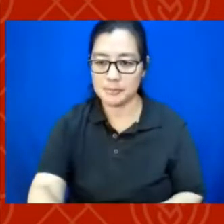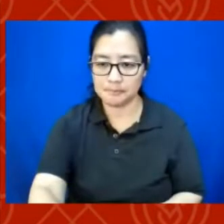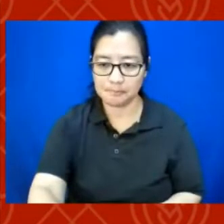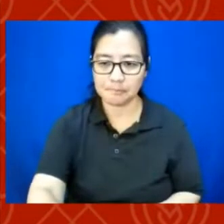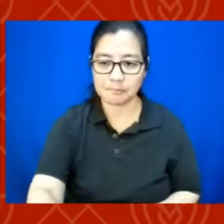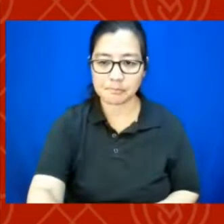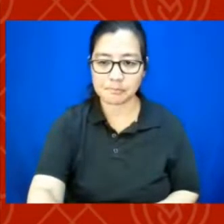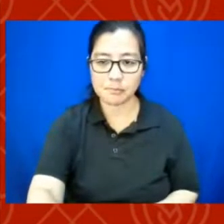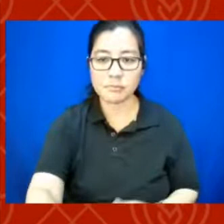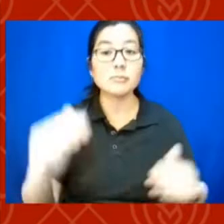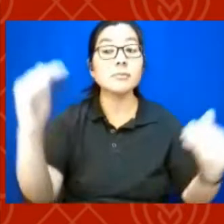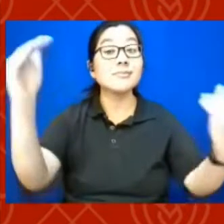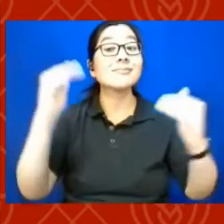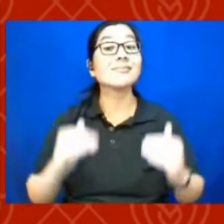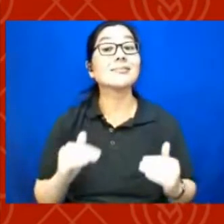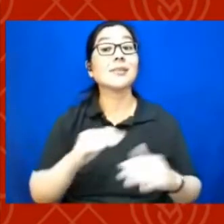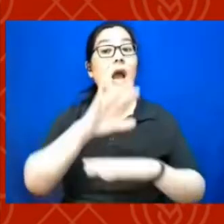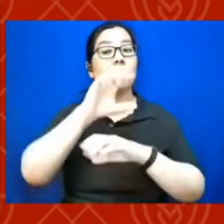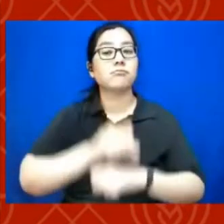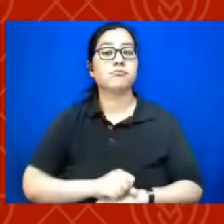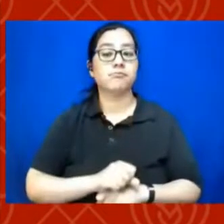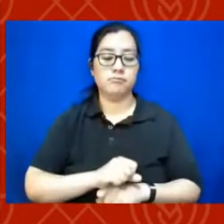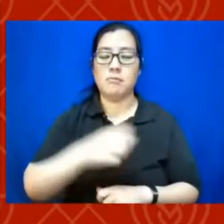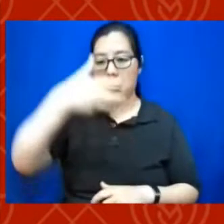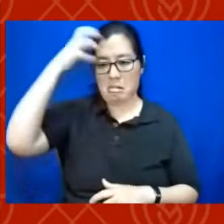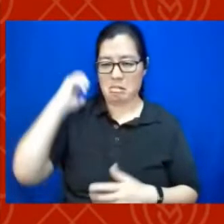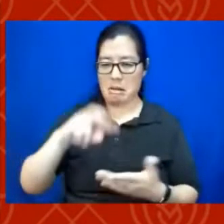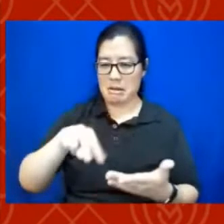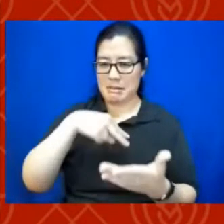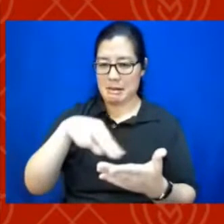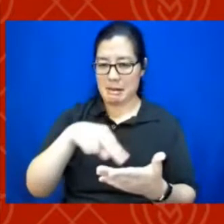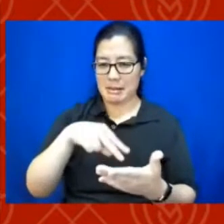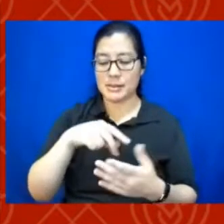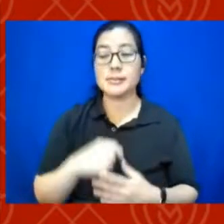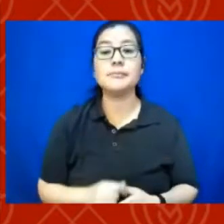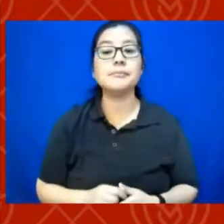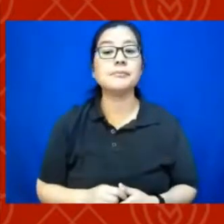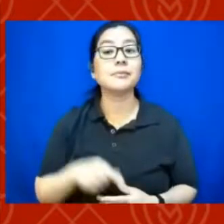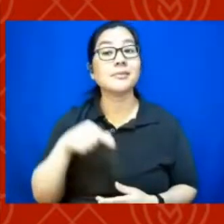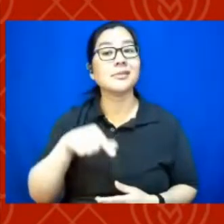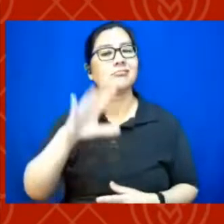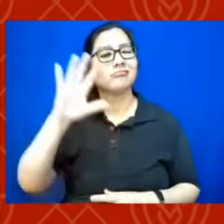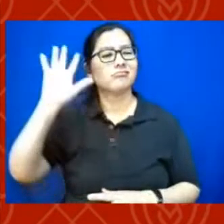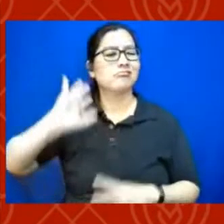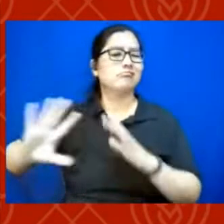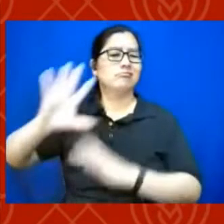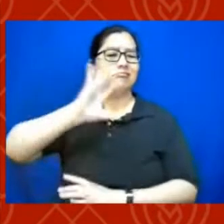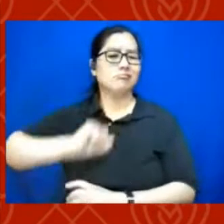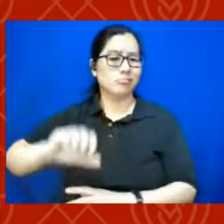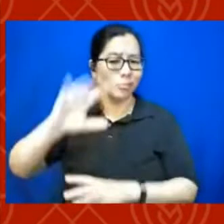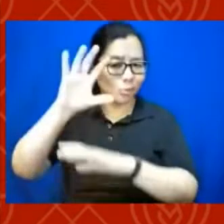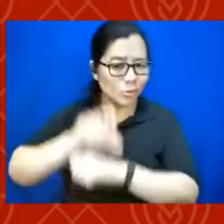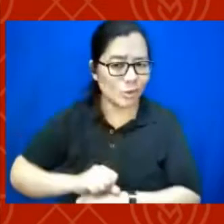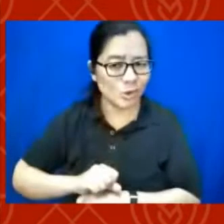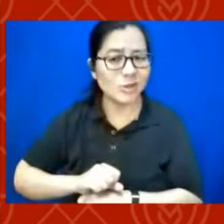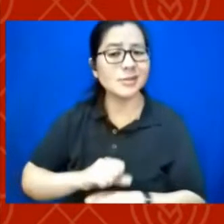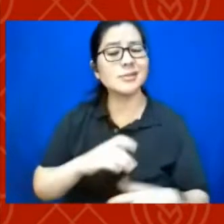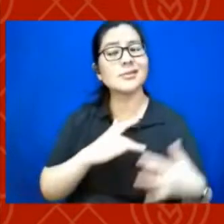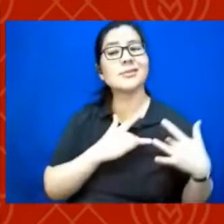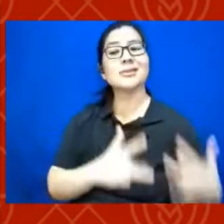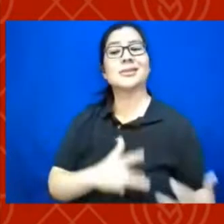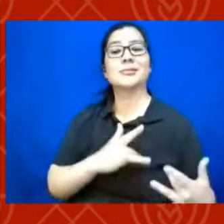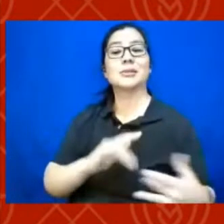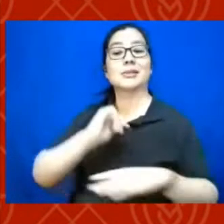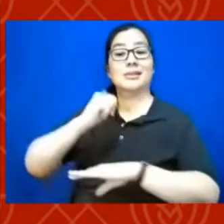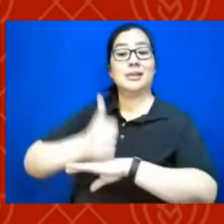Next up, we have the traditional lion dance, and this ancient tradition was originally established to scare away evil spirits,